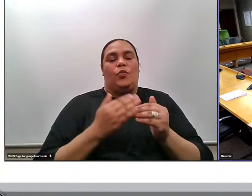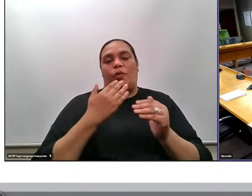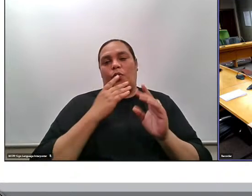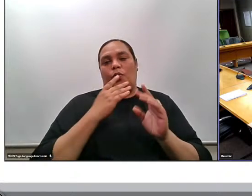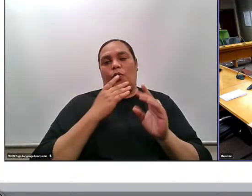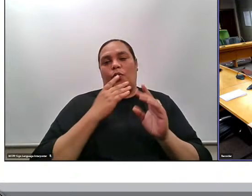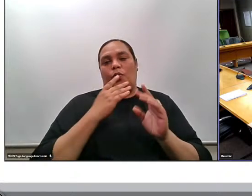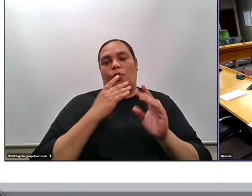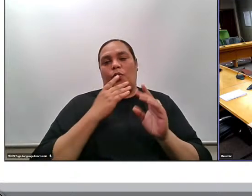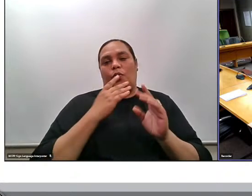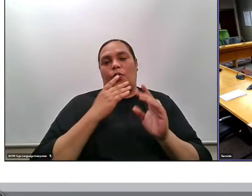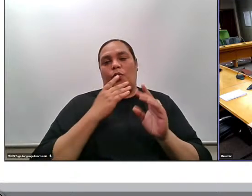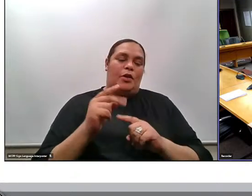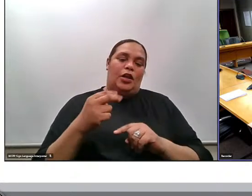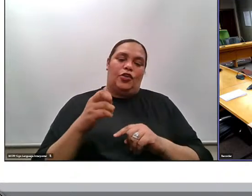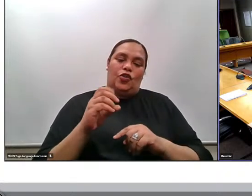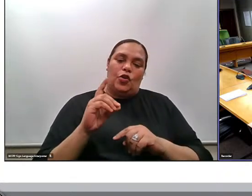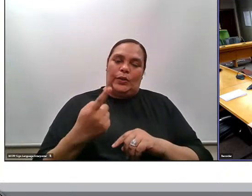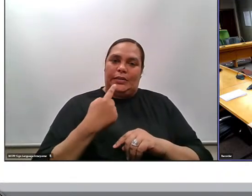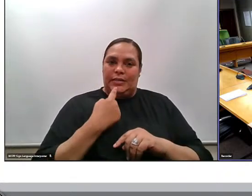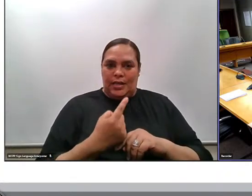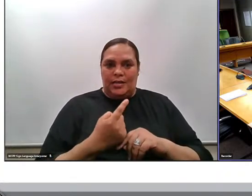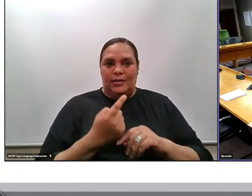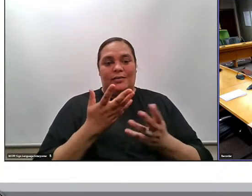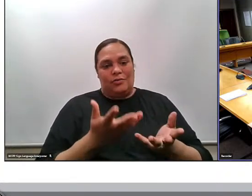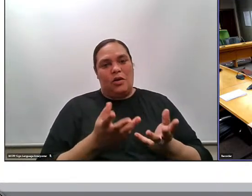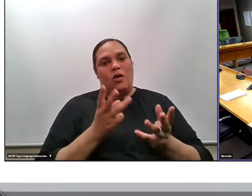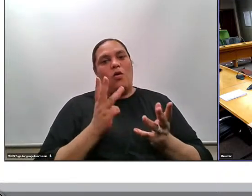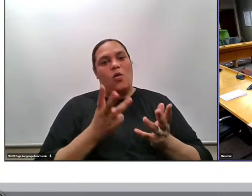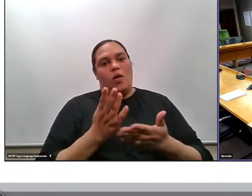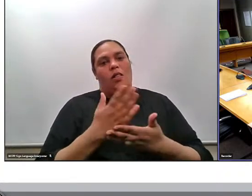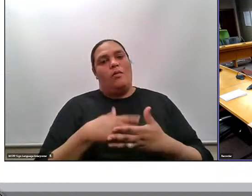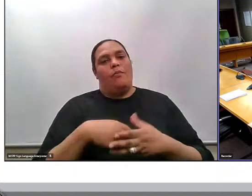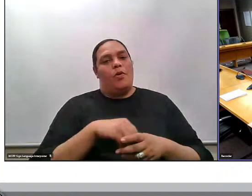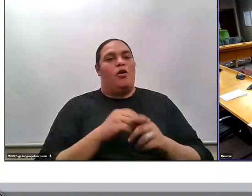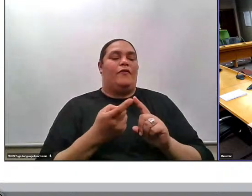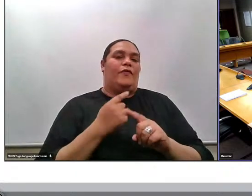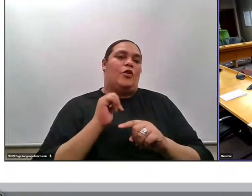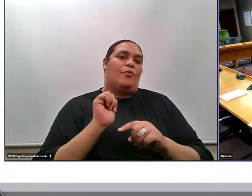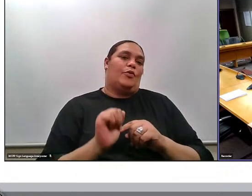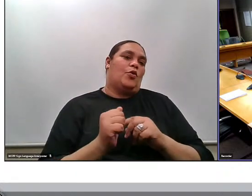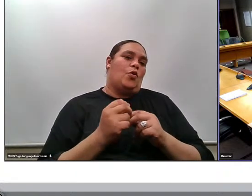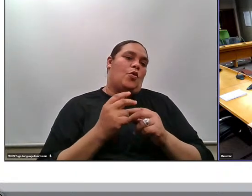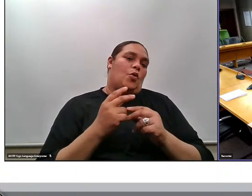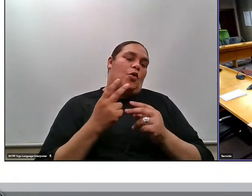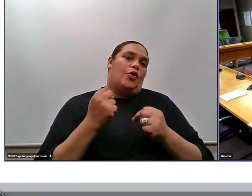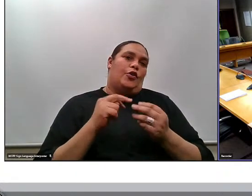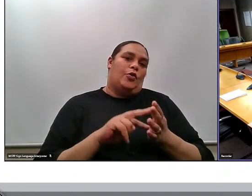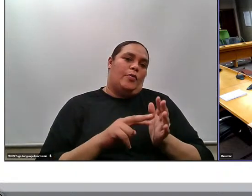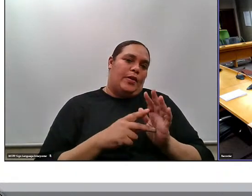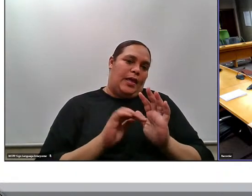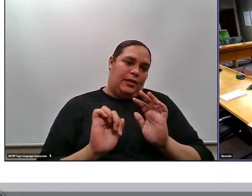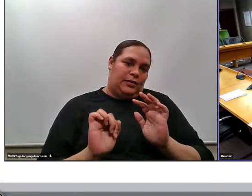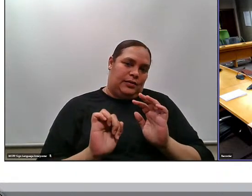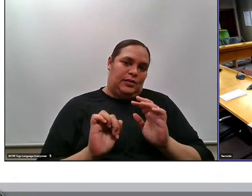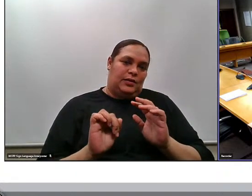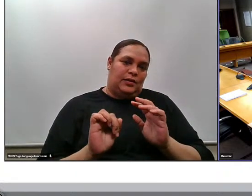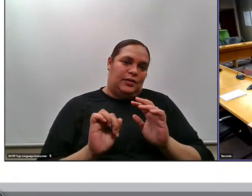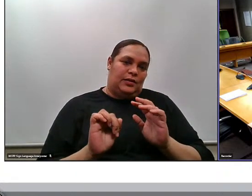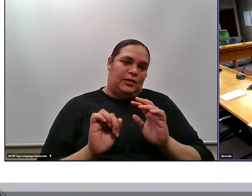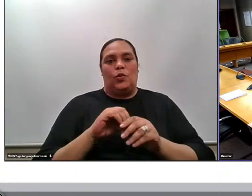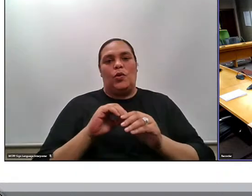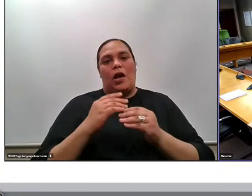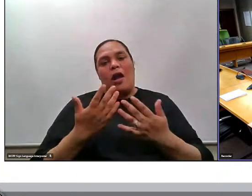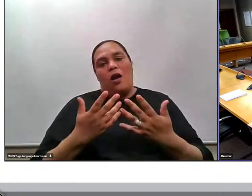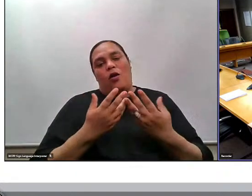department, and the HOD had said such would form part of the new strategy, including how